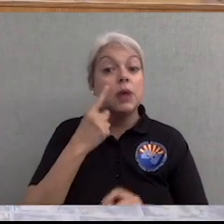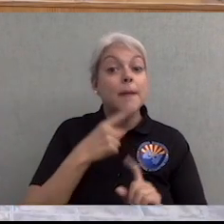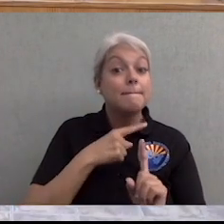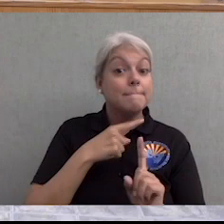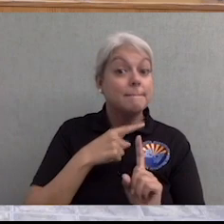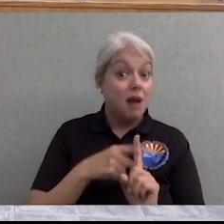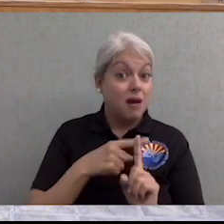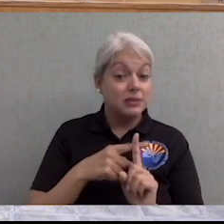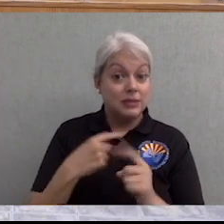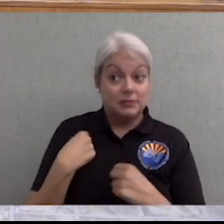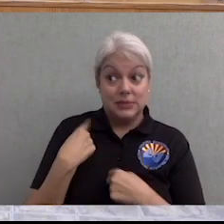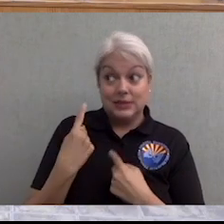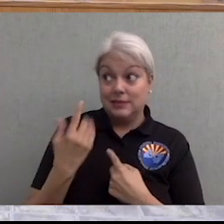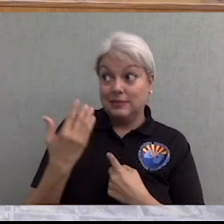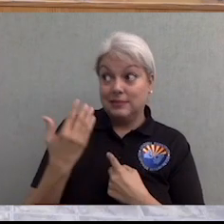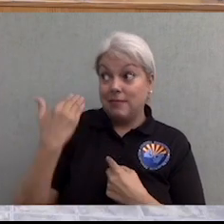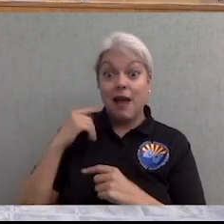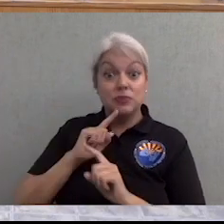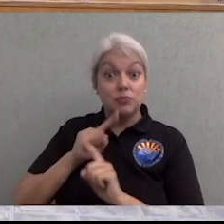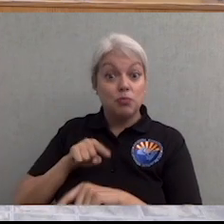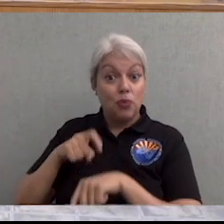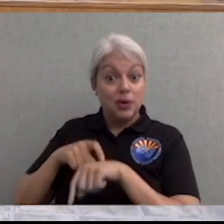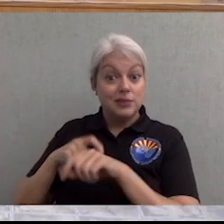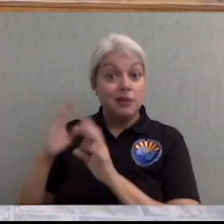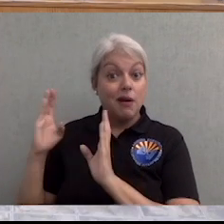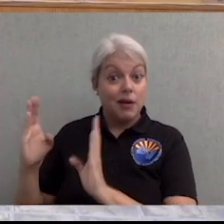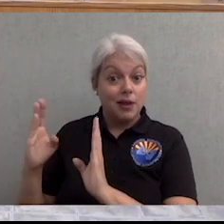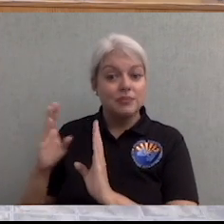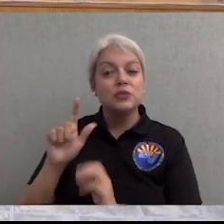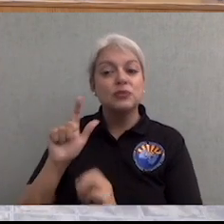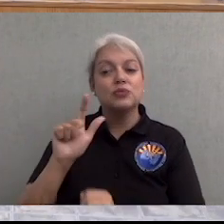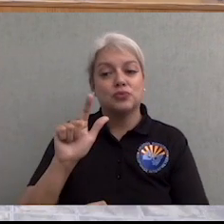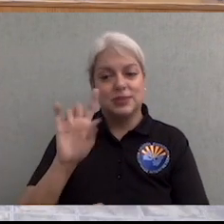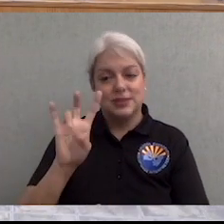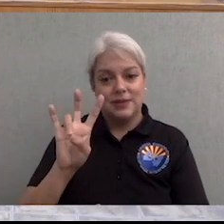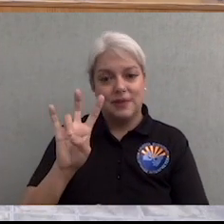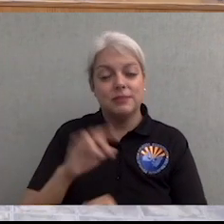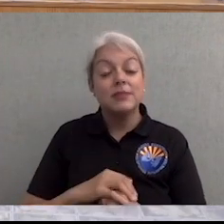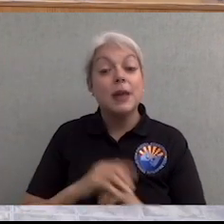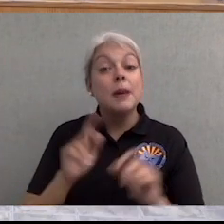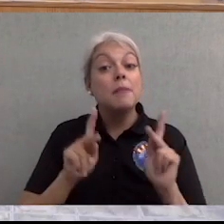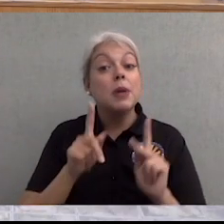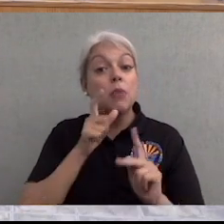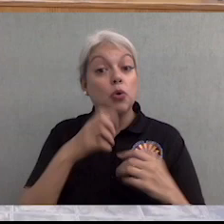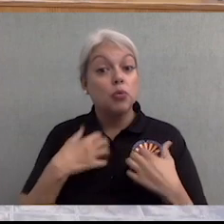was 27. And recovered cases is 569.